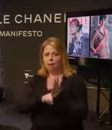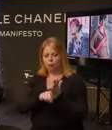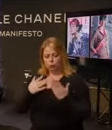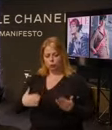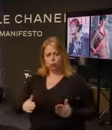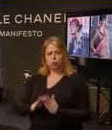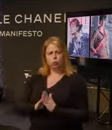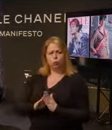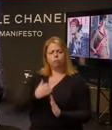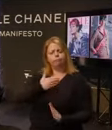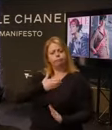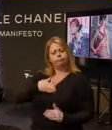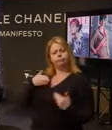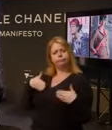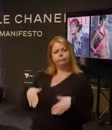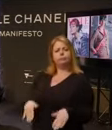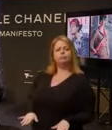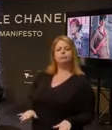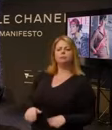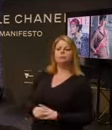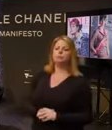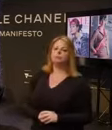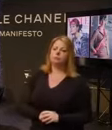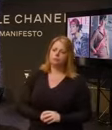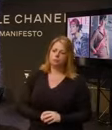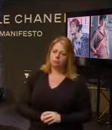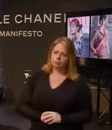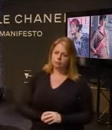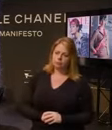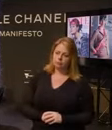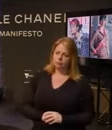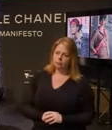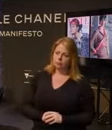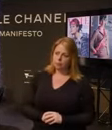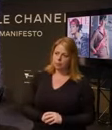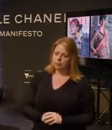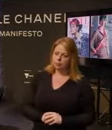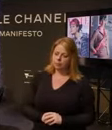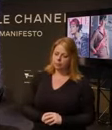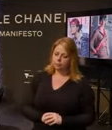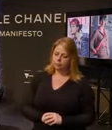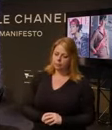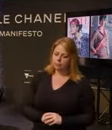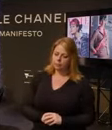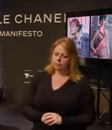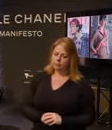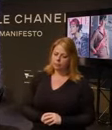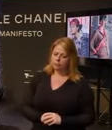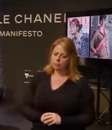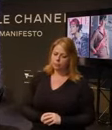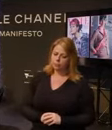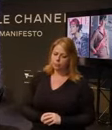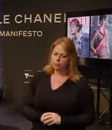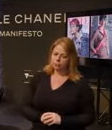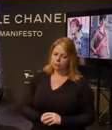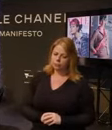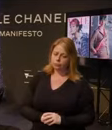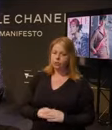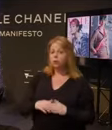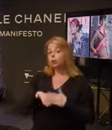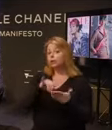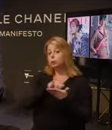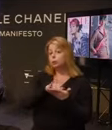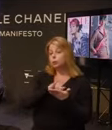comfortably, whether it was... I think she said that... you know, in New